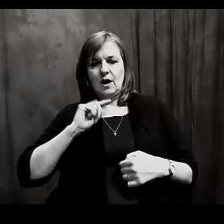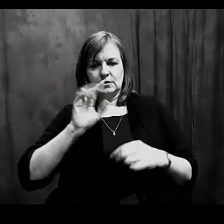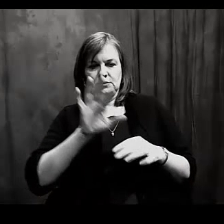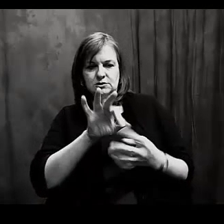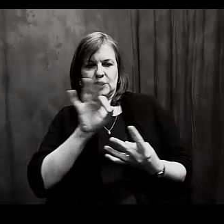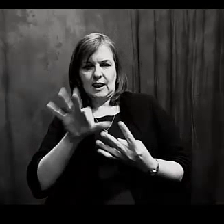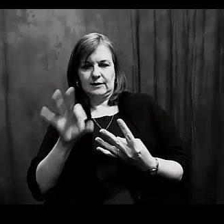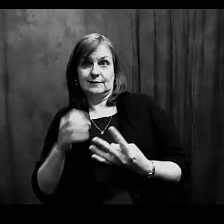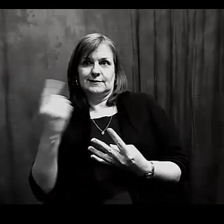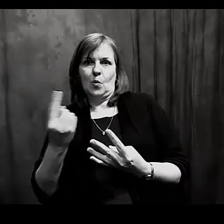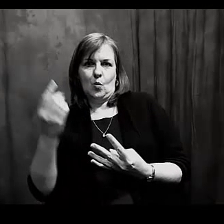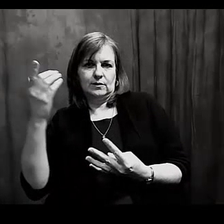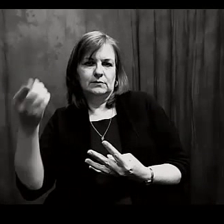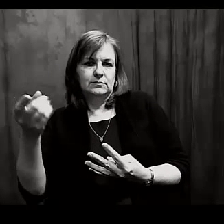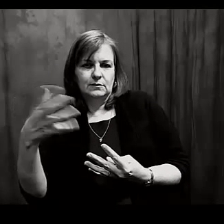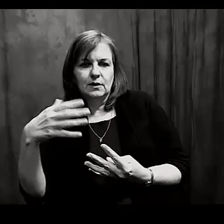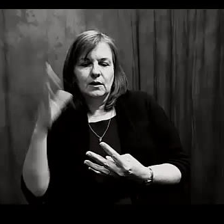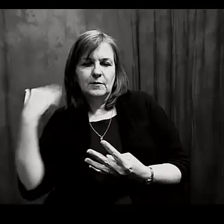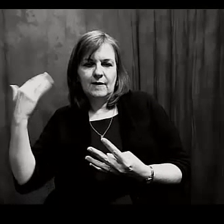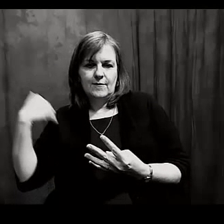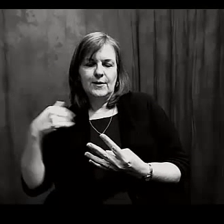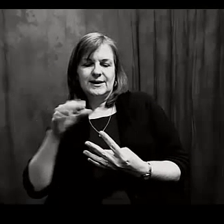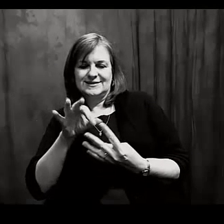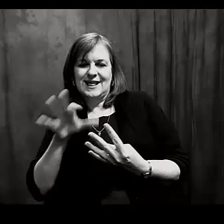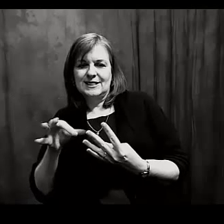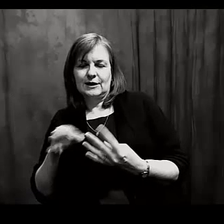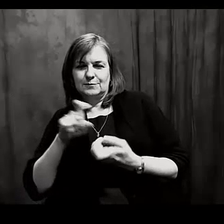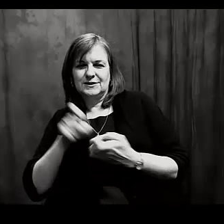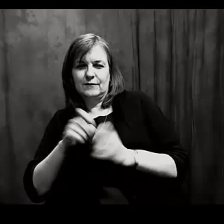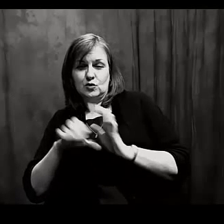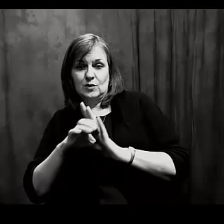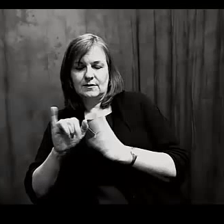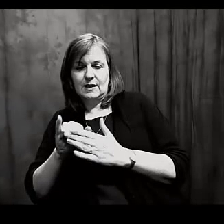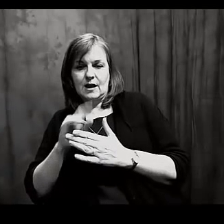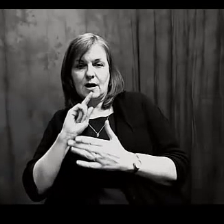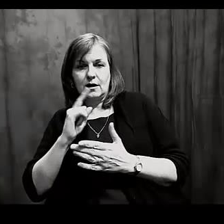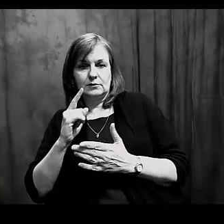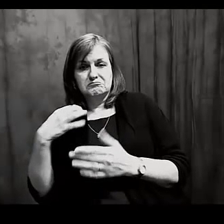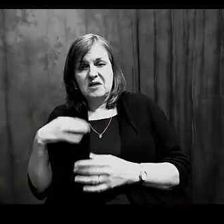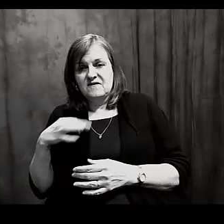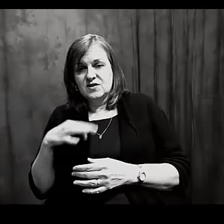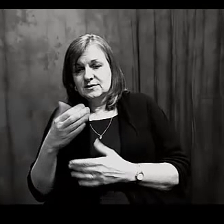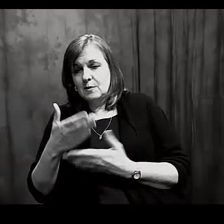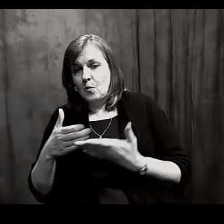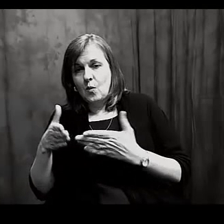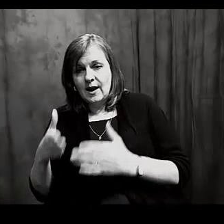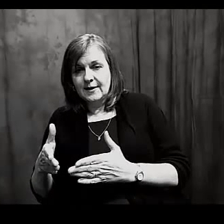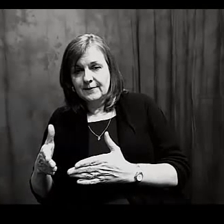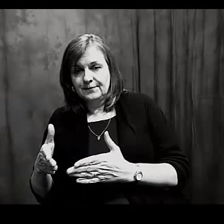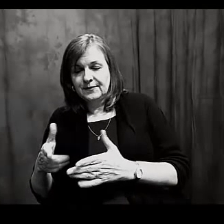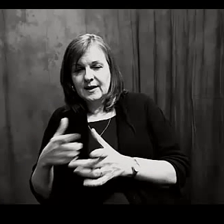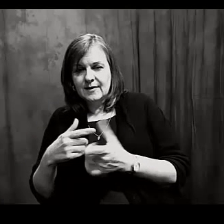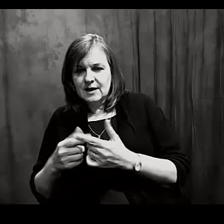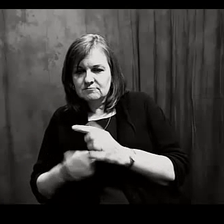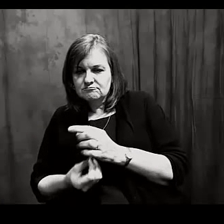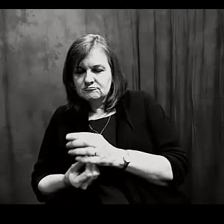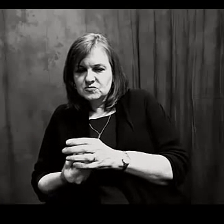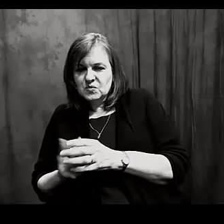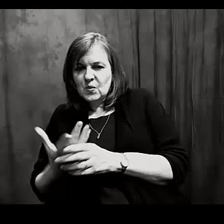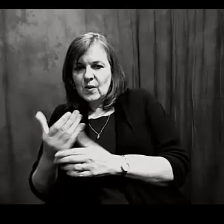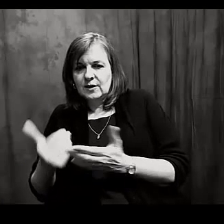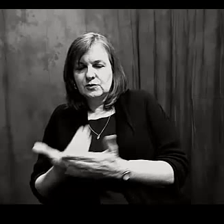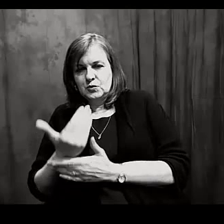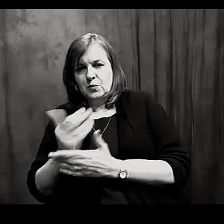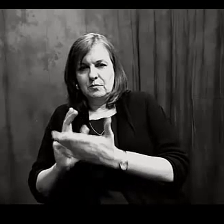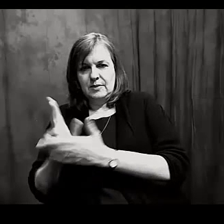selecting, or someone is selecting, these traits that are appealing in some way and